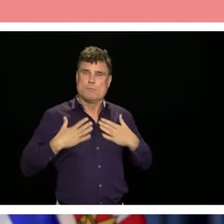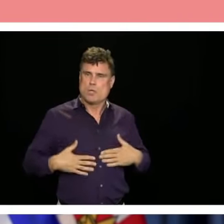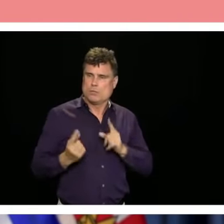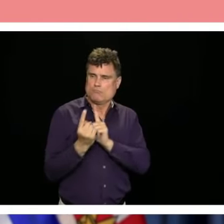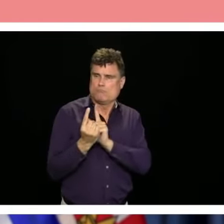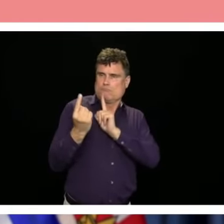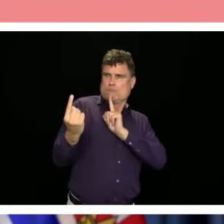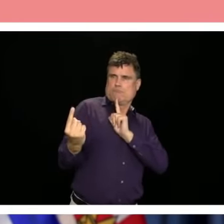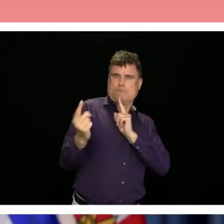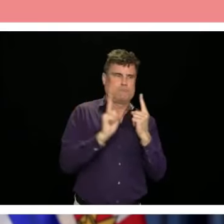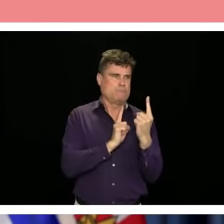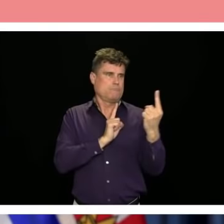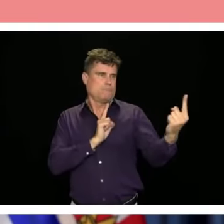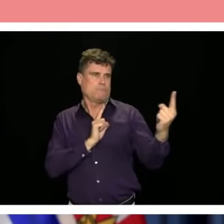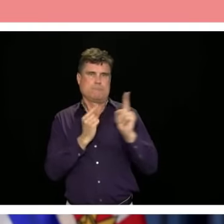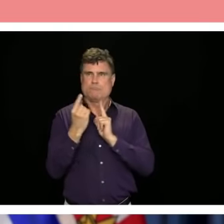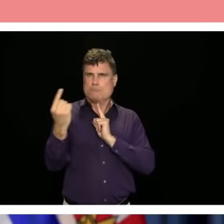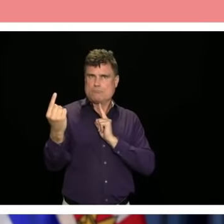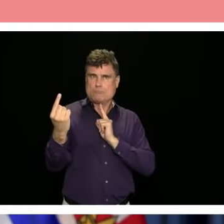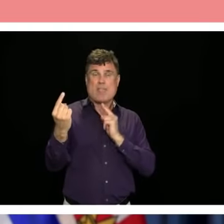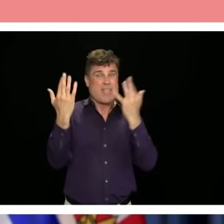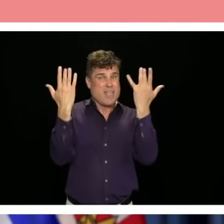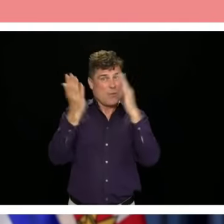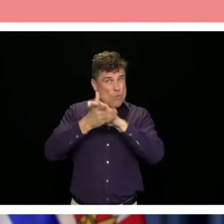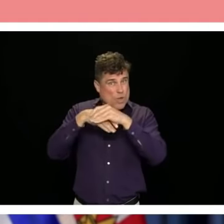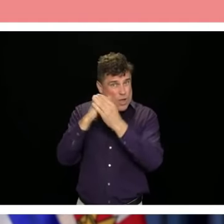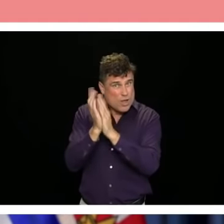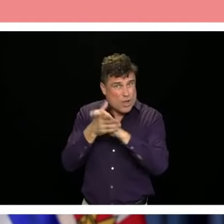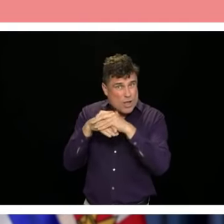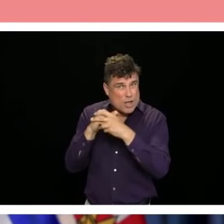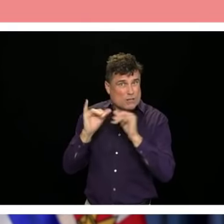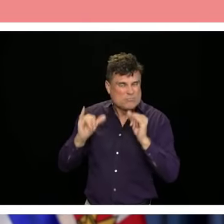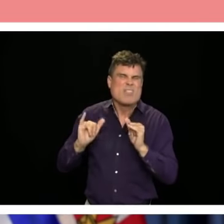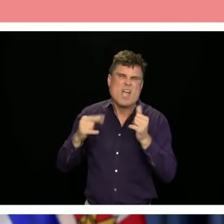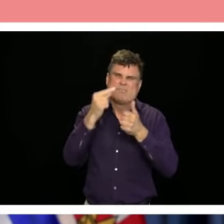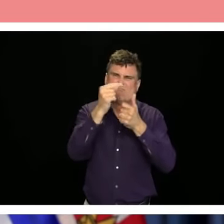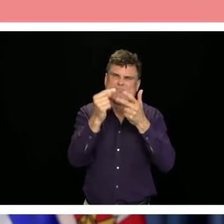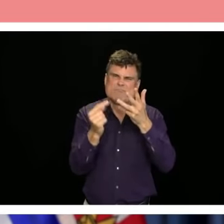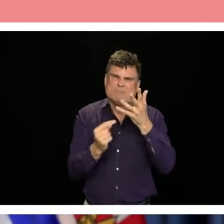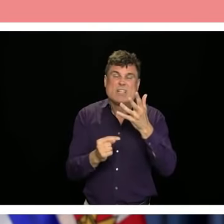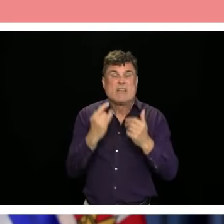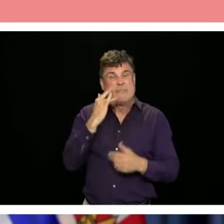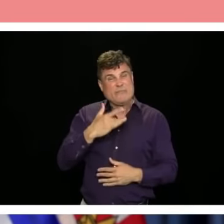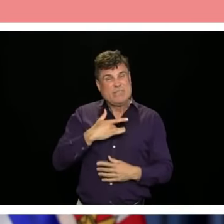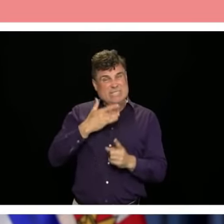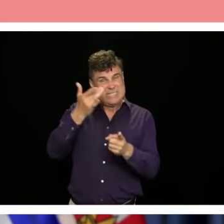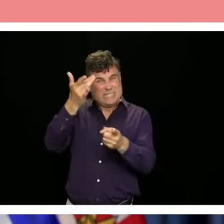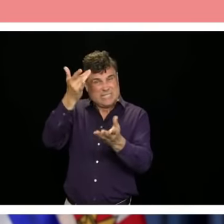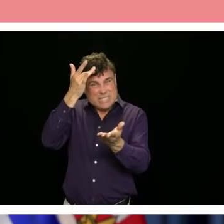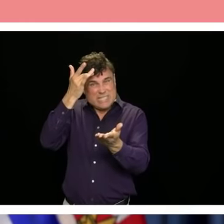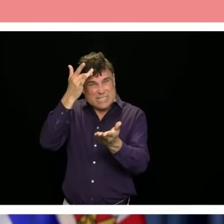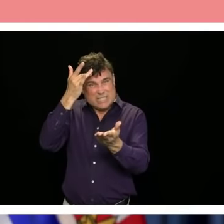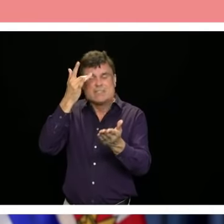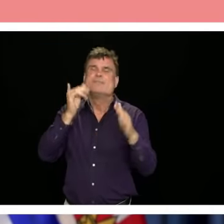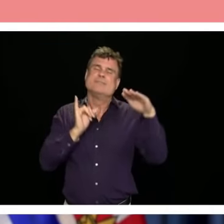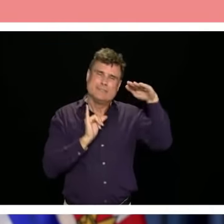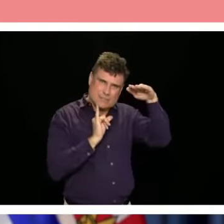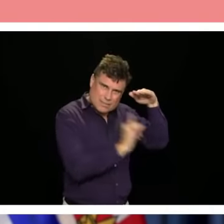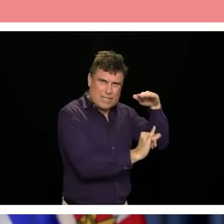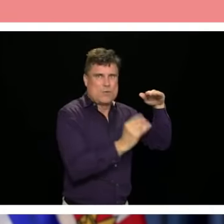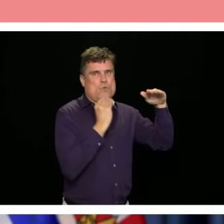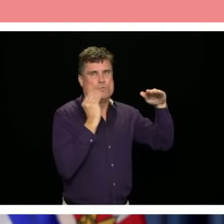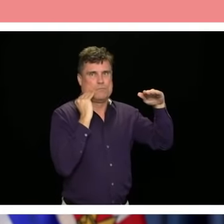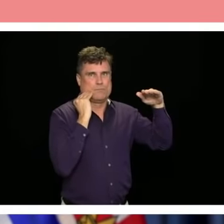Our success in stopping the spread, in moving through phase 2 and perhaps beyond, our success in keeping ourselves, our elders, and those we